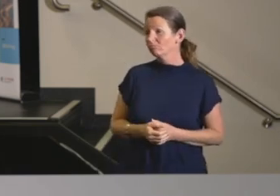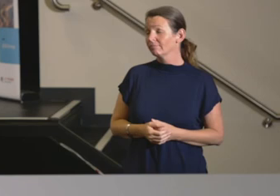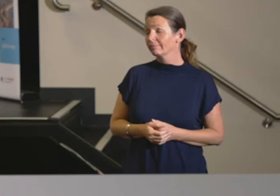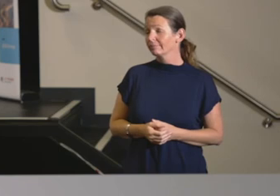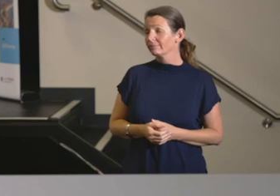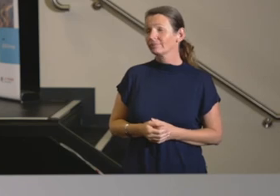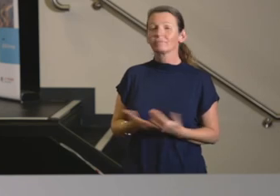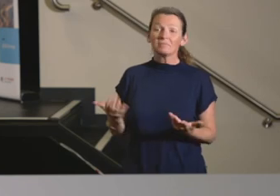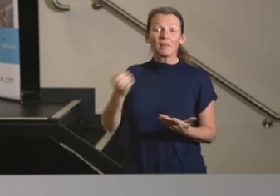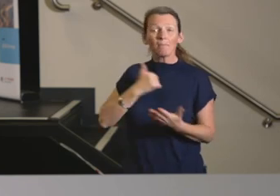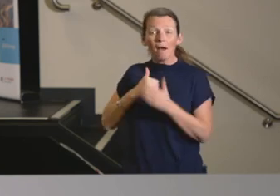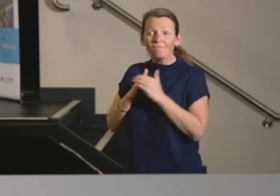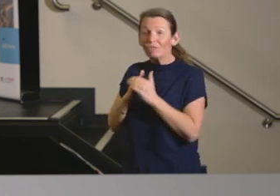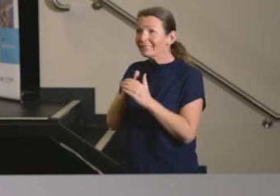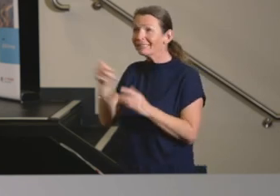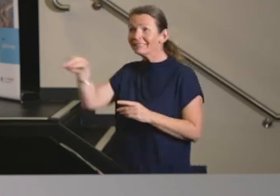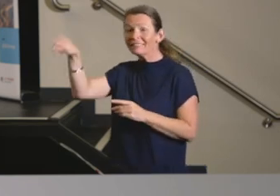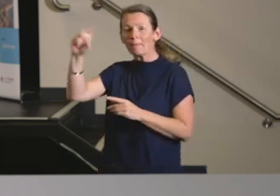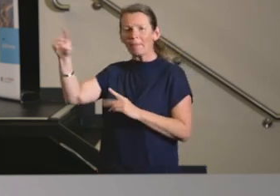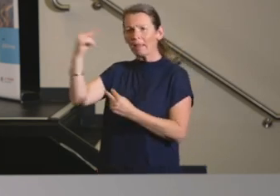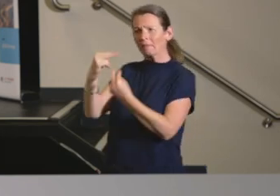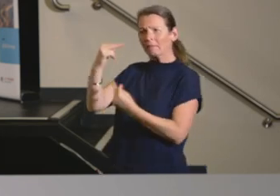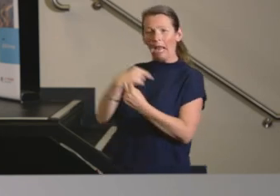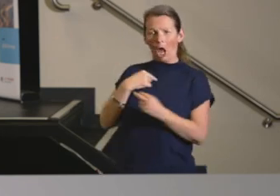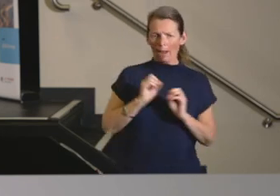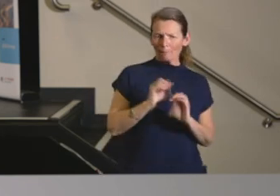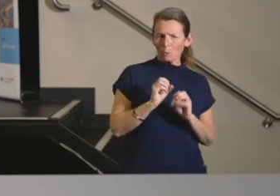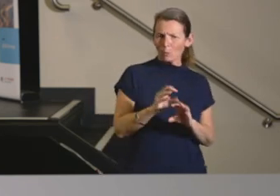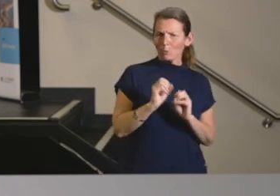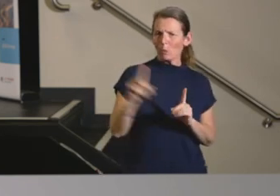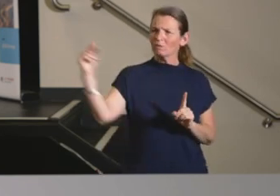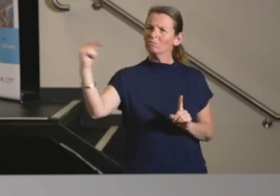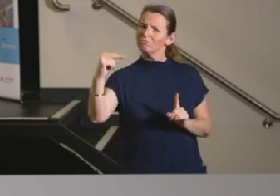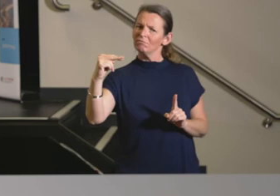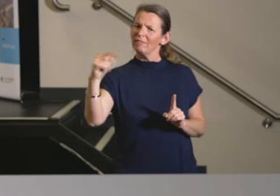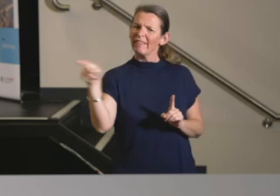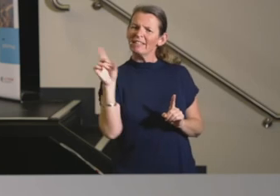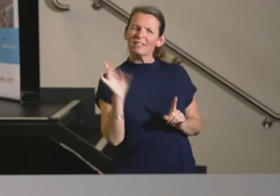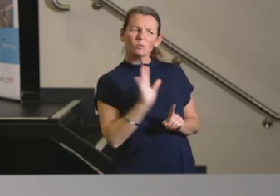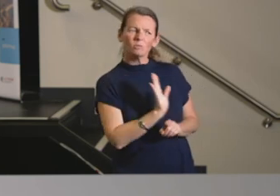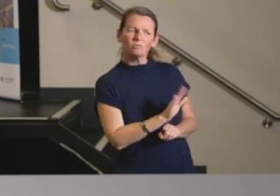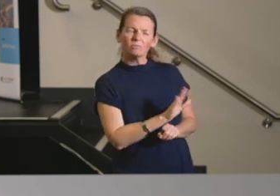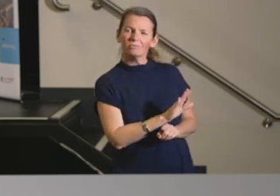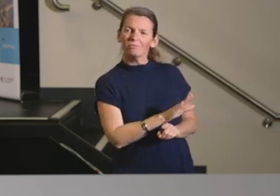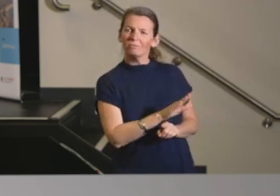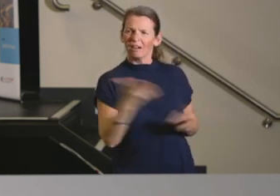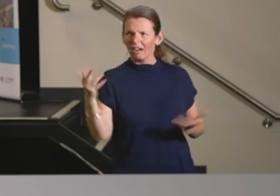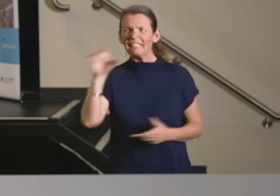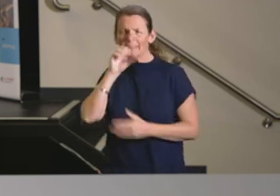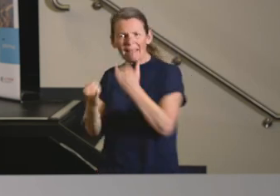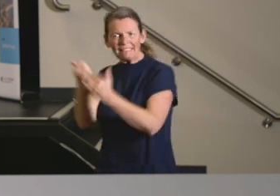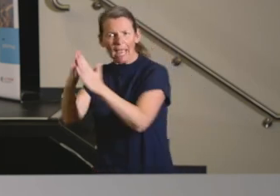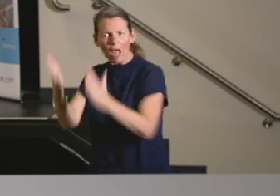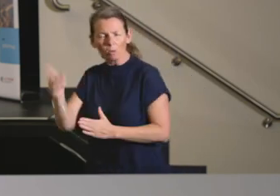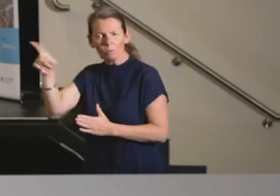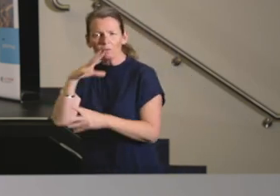you know, my friends, we're just thinking, oh, okay, people are openly, parliamentarians are openly saying this is a man's house. It's some, you